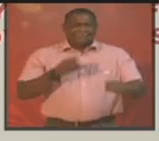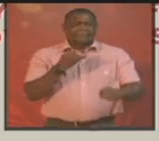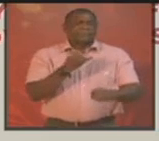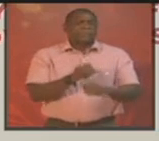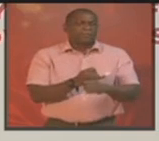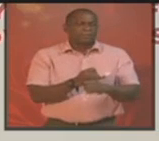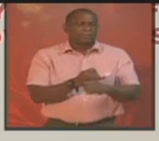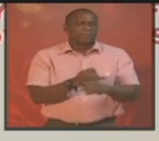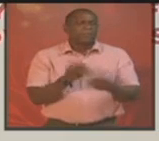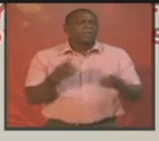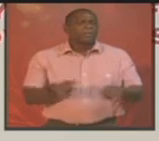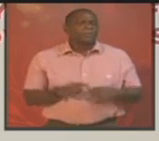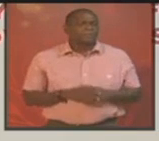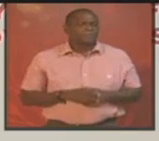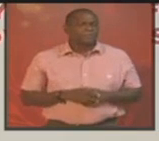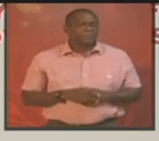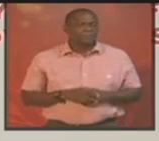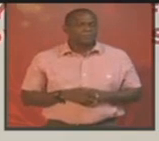COVAX facility.